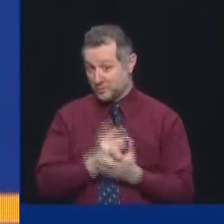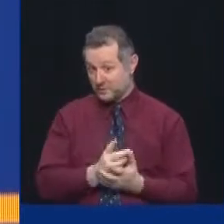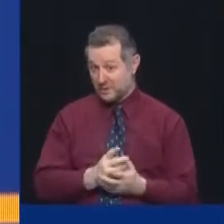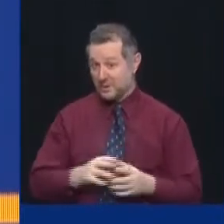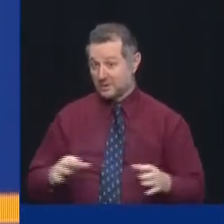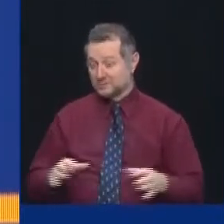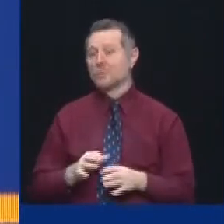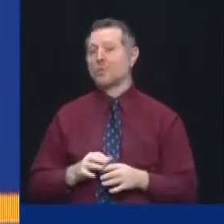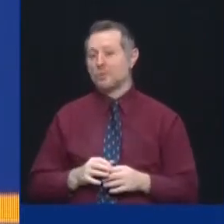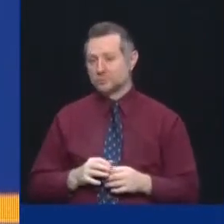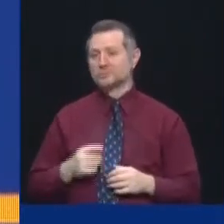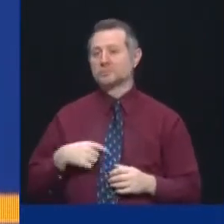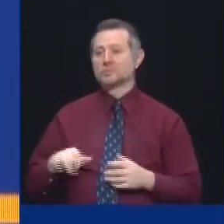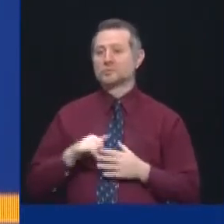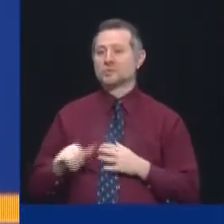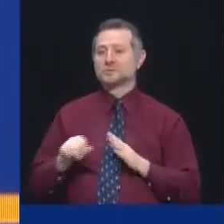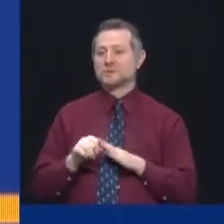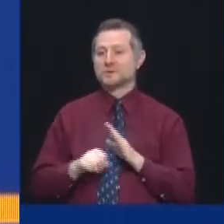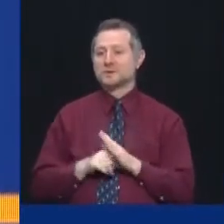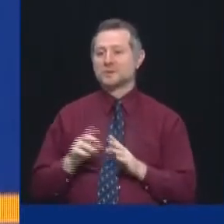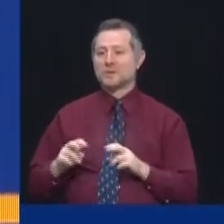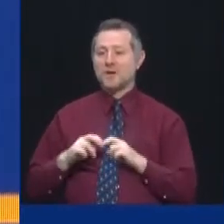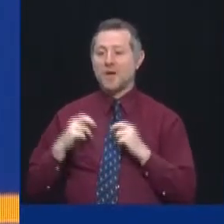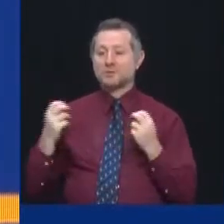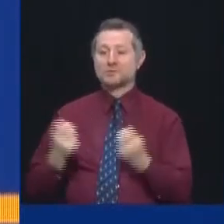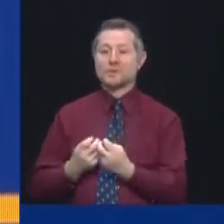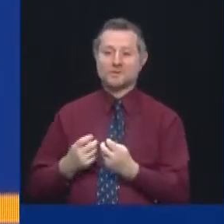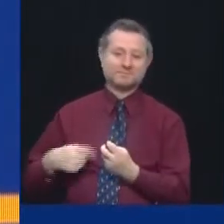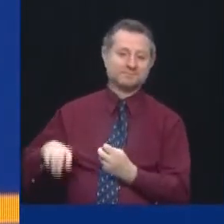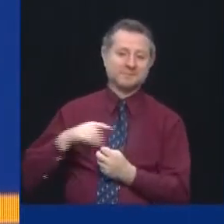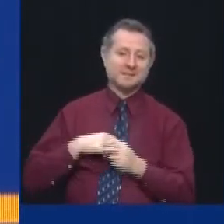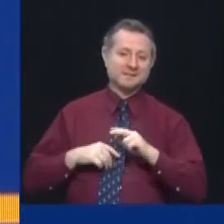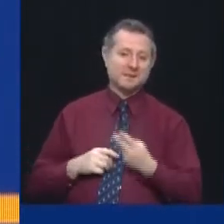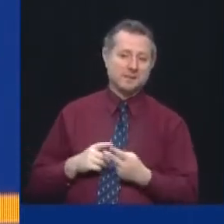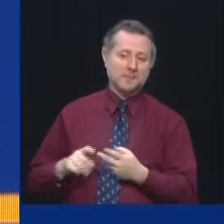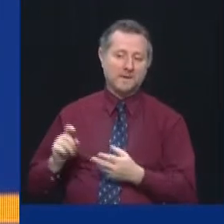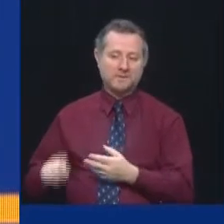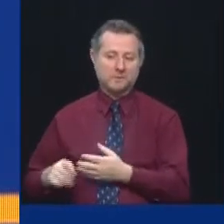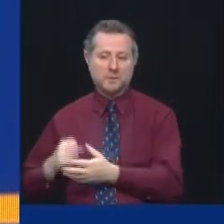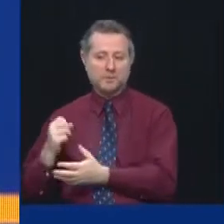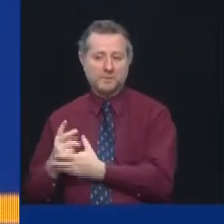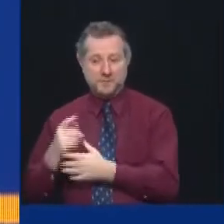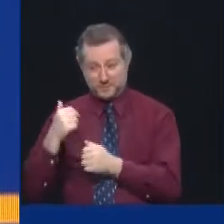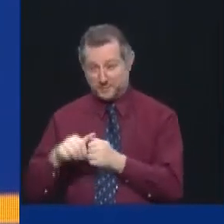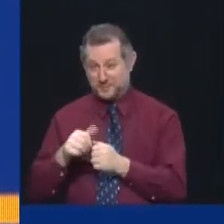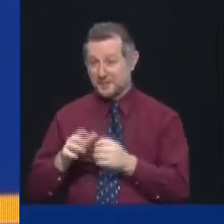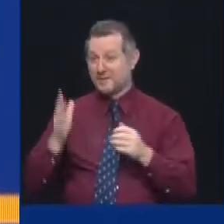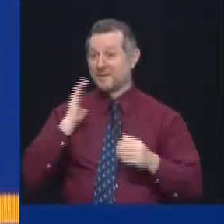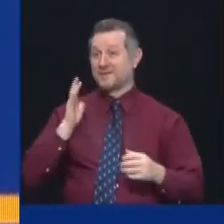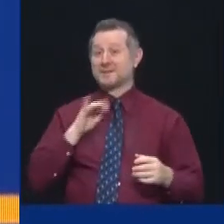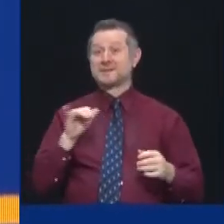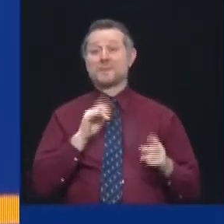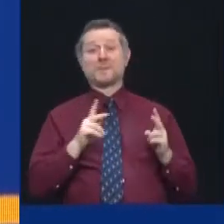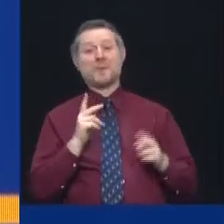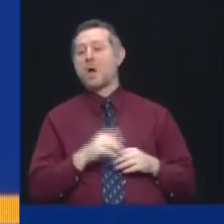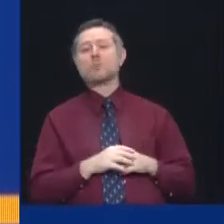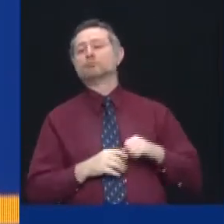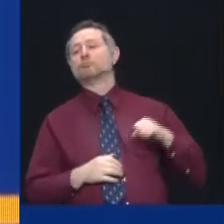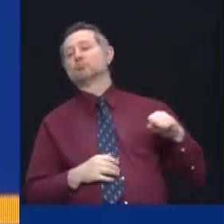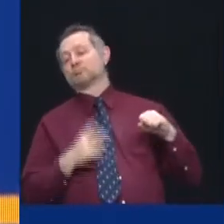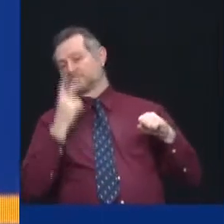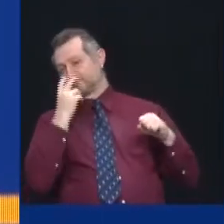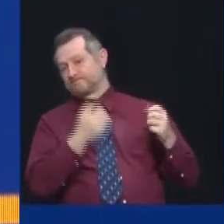that new future and that new reality. So it's a reset of the table. And in that,